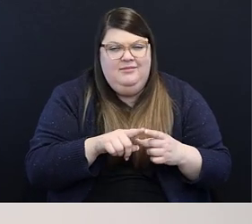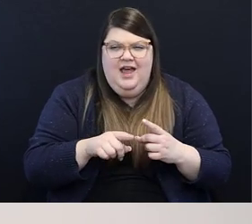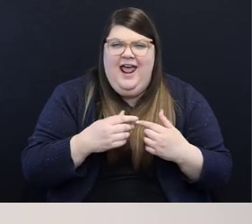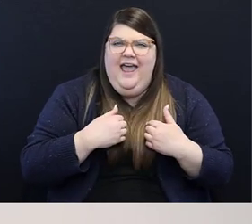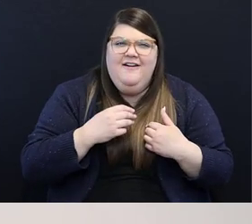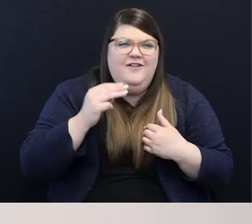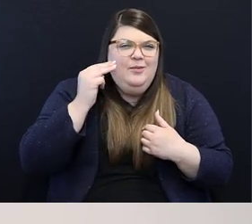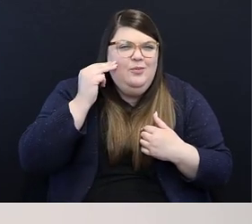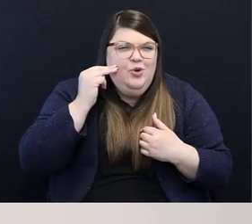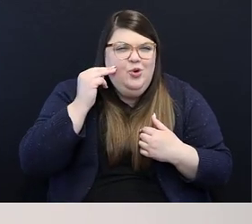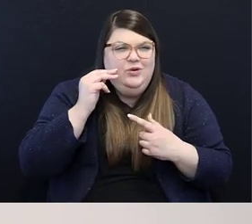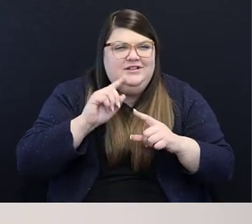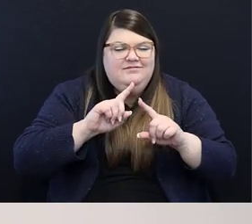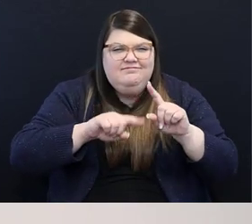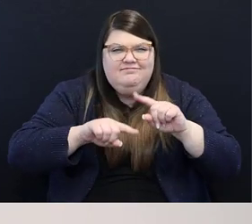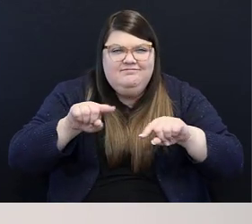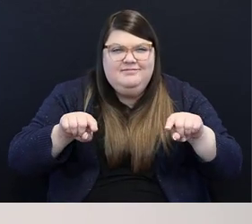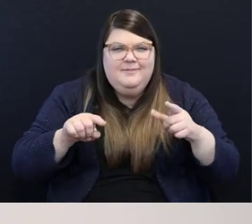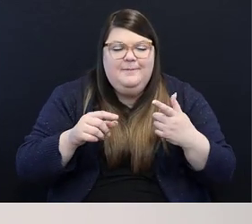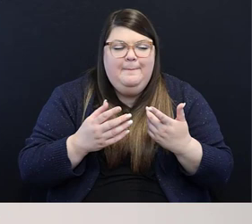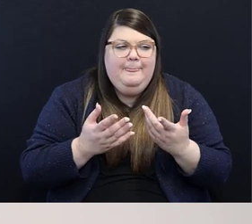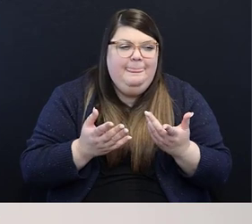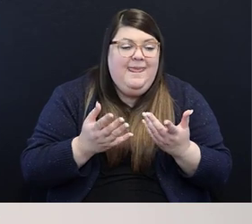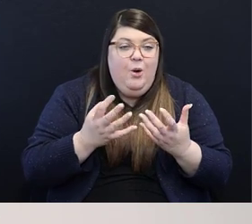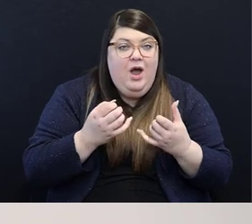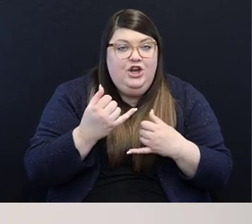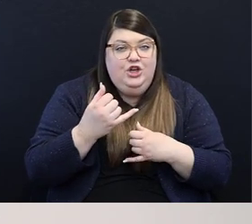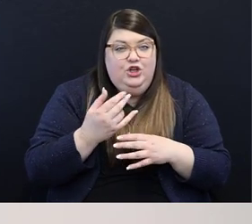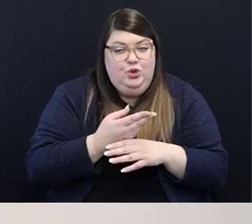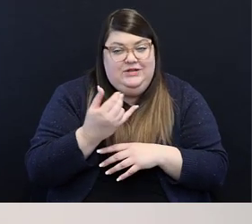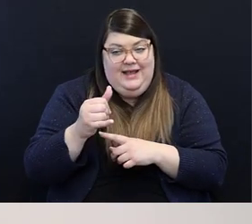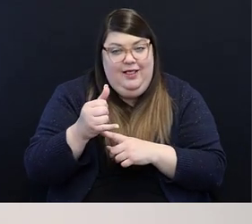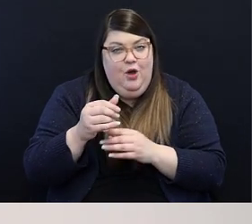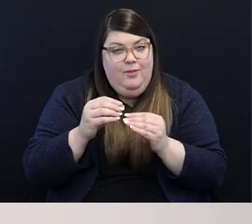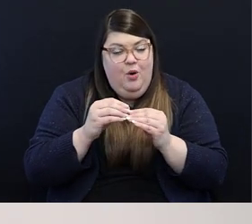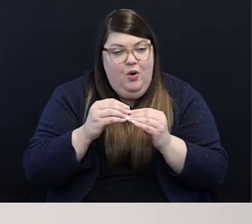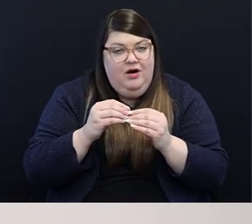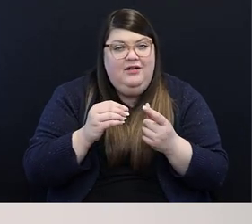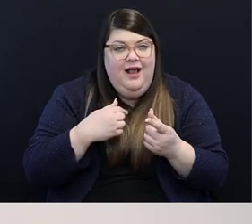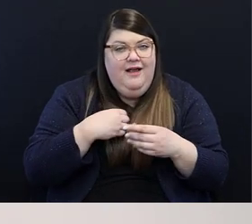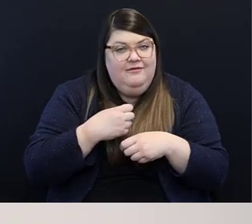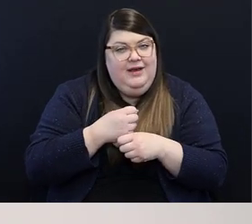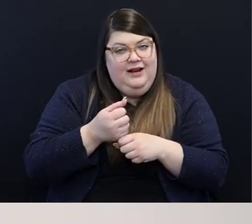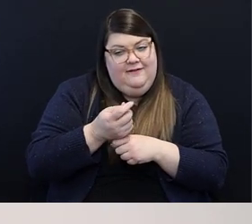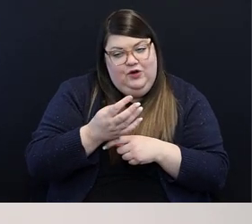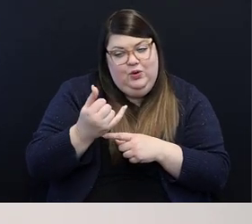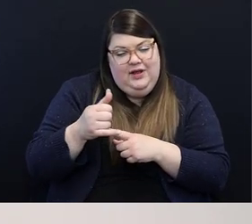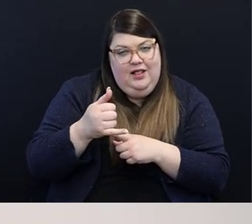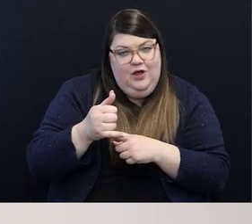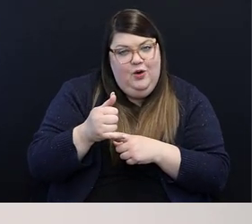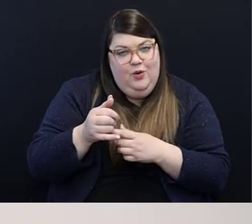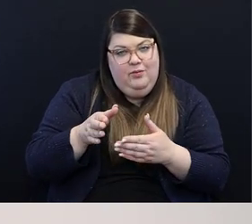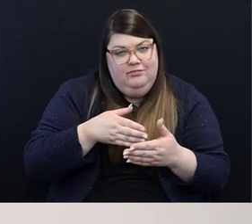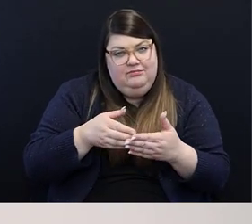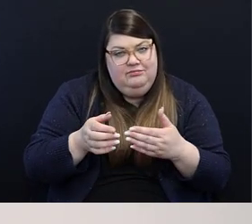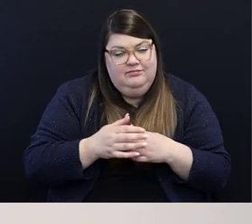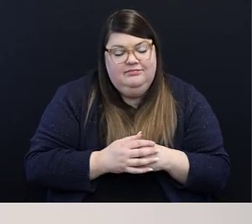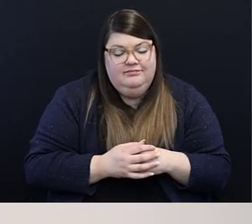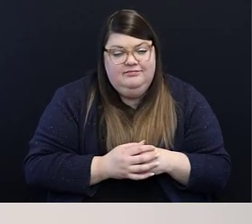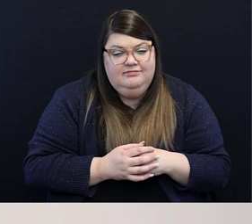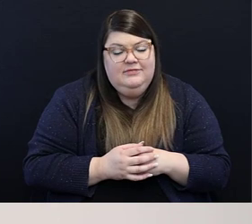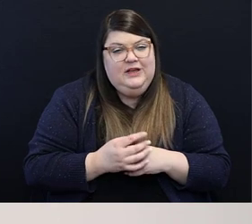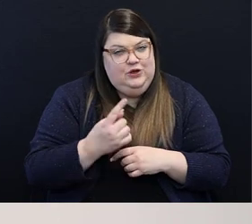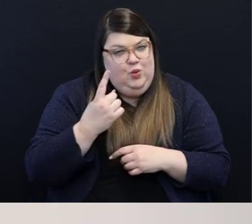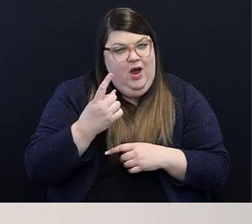Like I want to use yellow more, and I've made a few yellow paintings, and there's